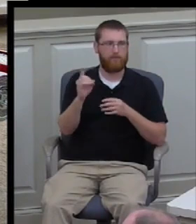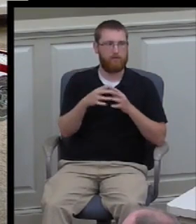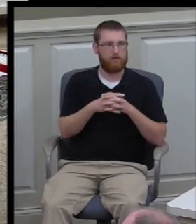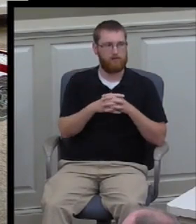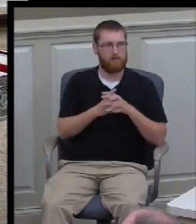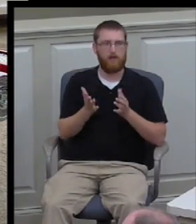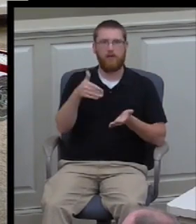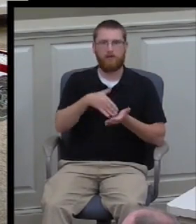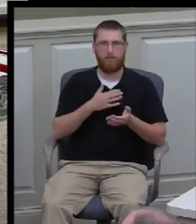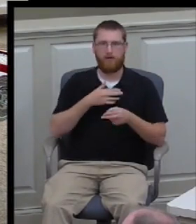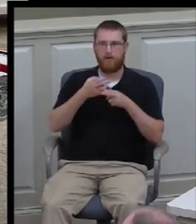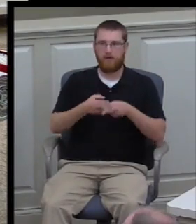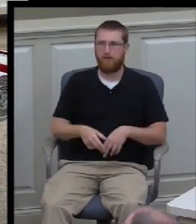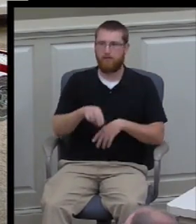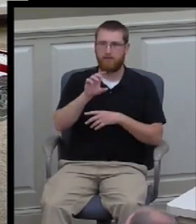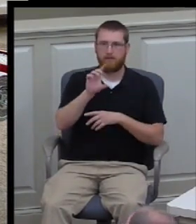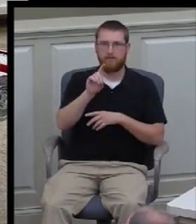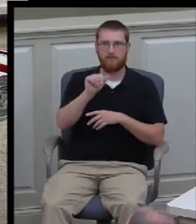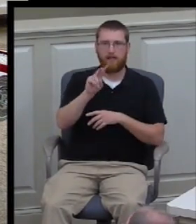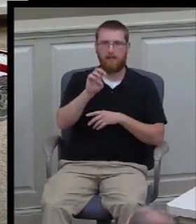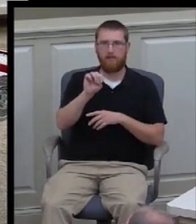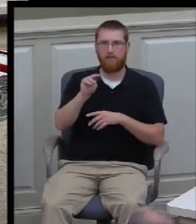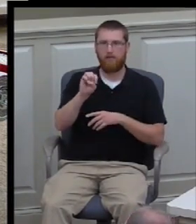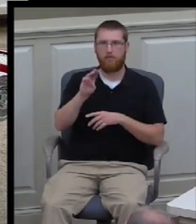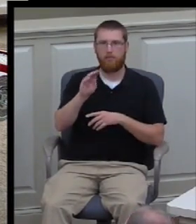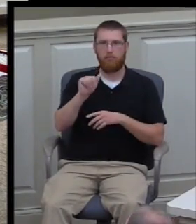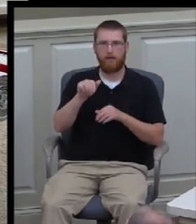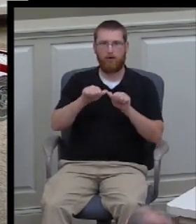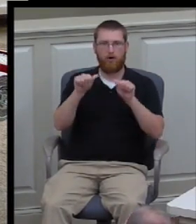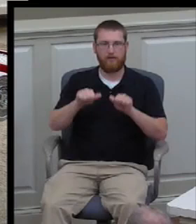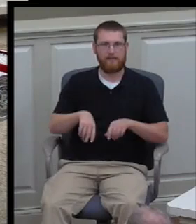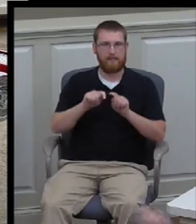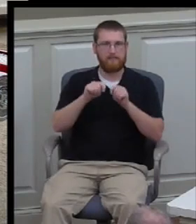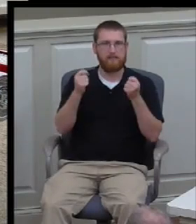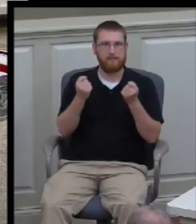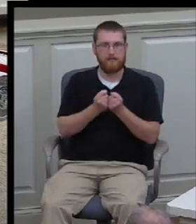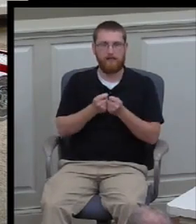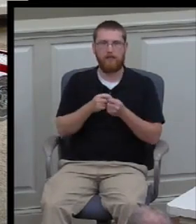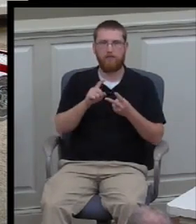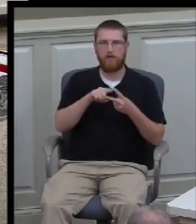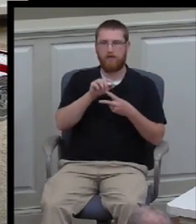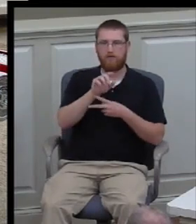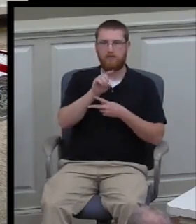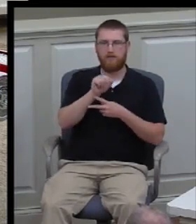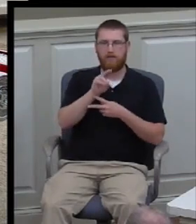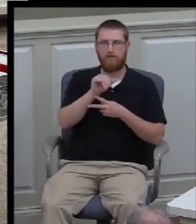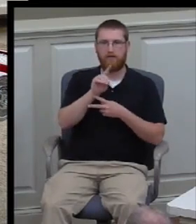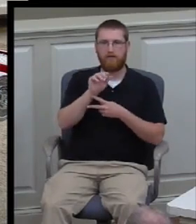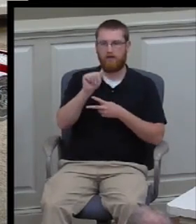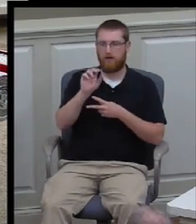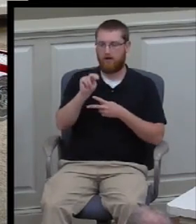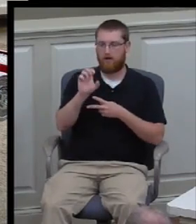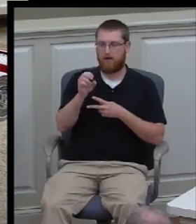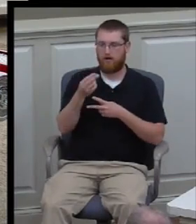Again, my name is Dave Newman. I'm with Bravura Architects. Part of my team includes David Onquist, who's our local structural